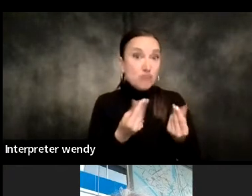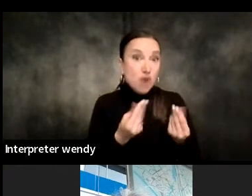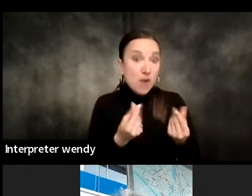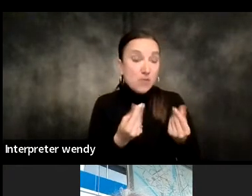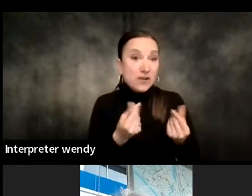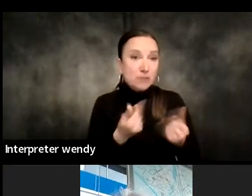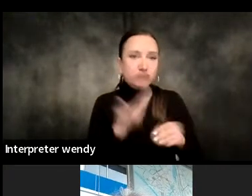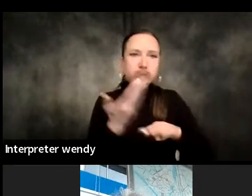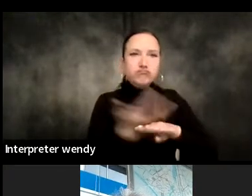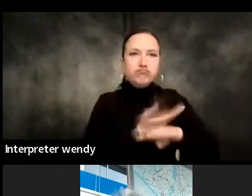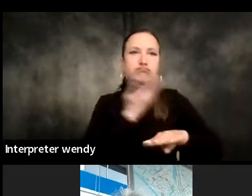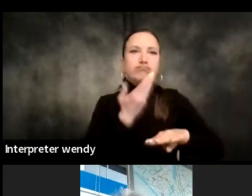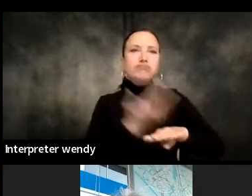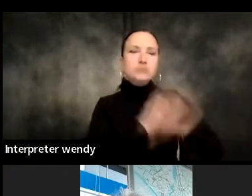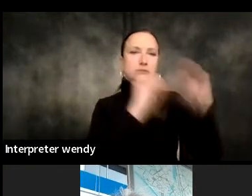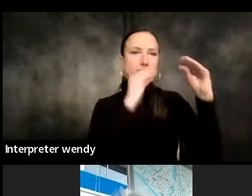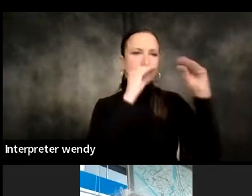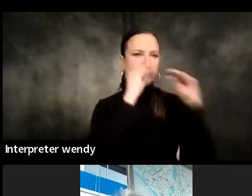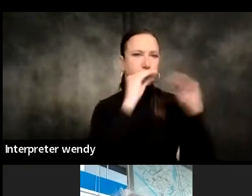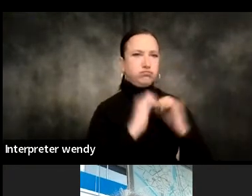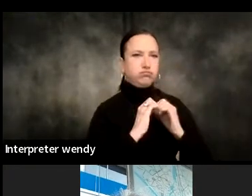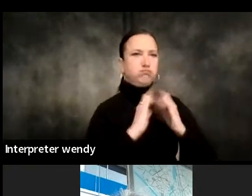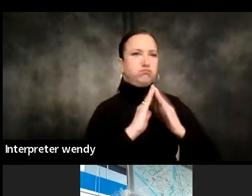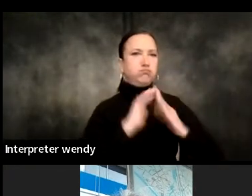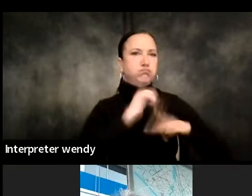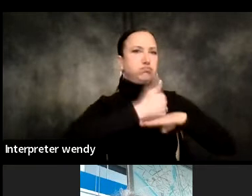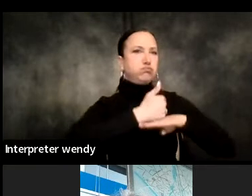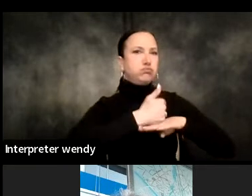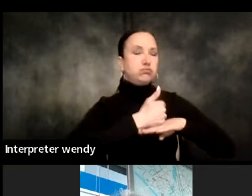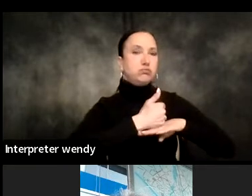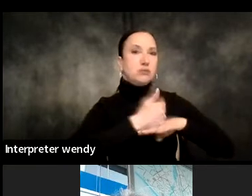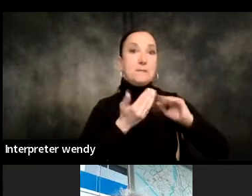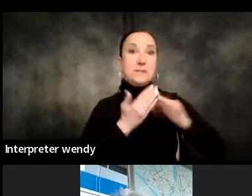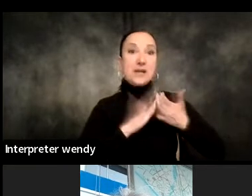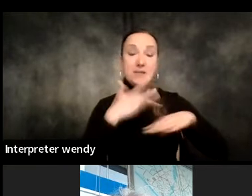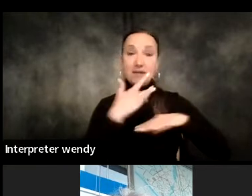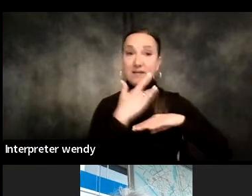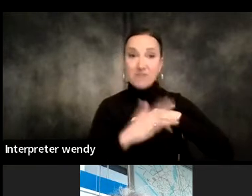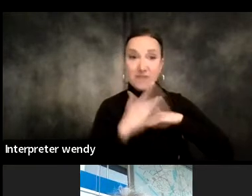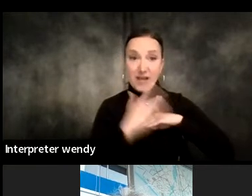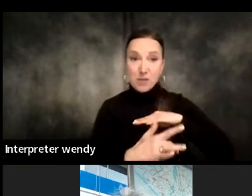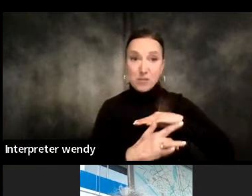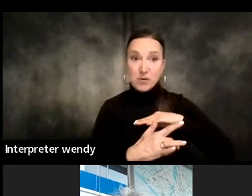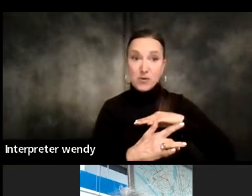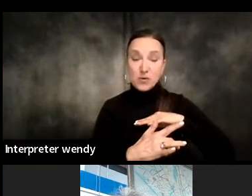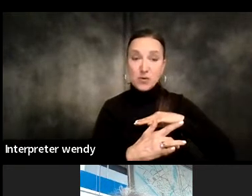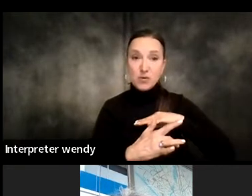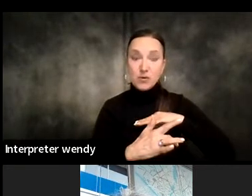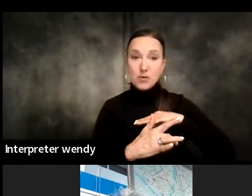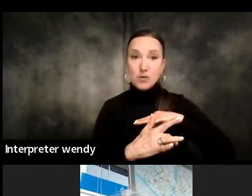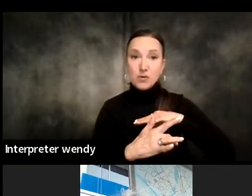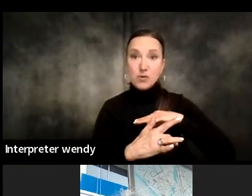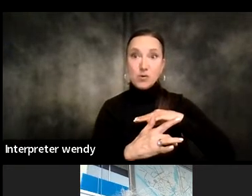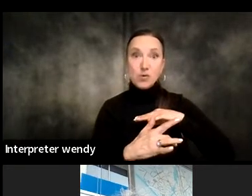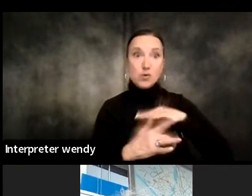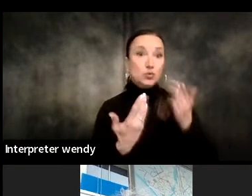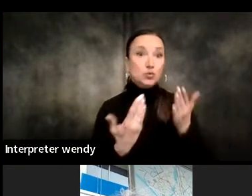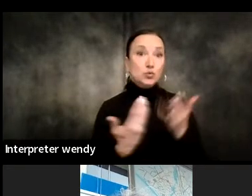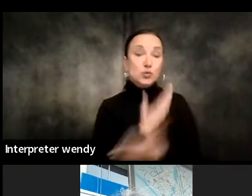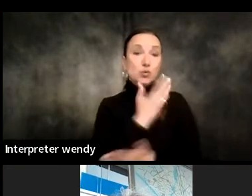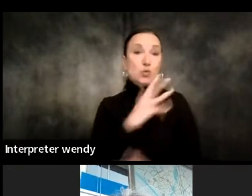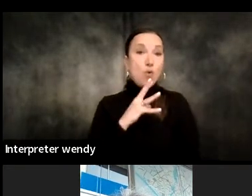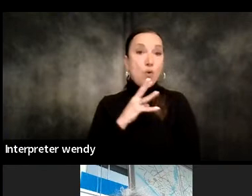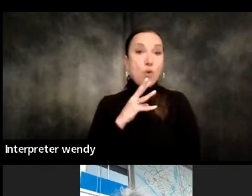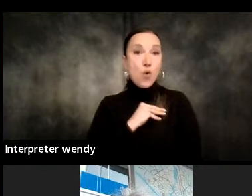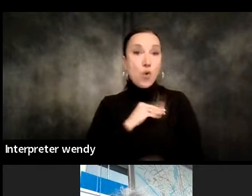been restored and it is being made available to new owners,